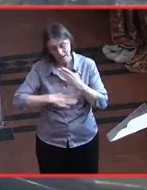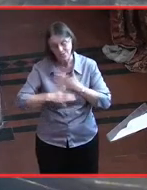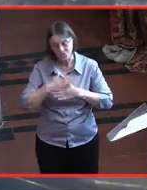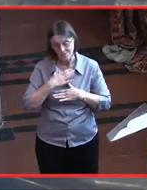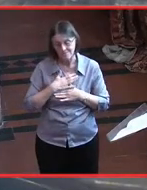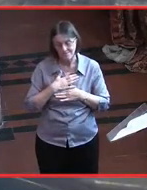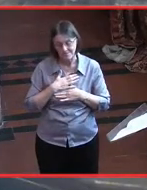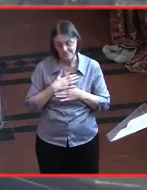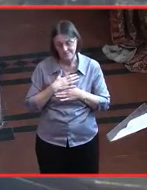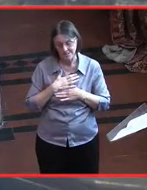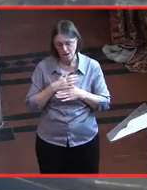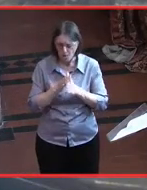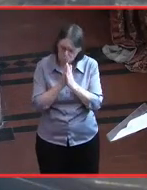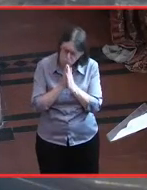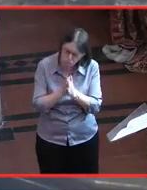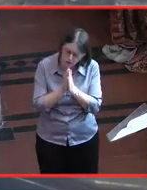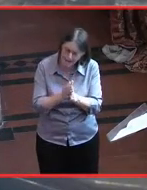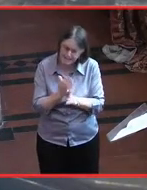Persevere in prayer.